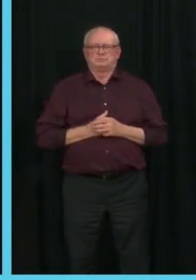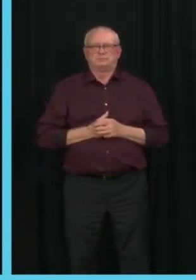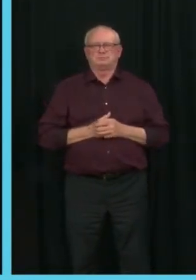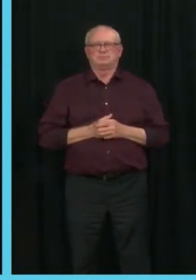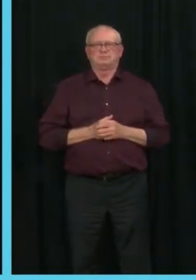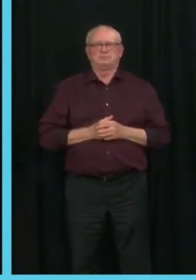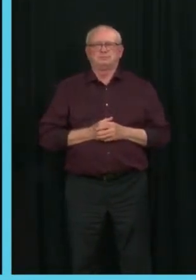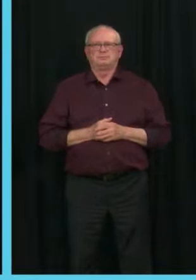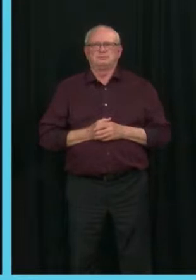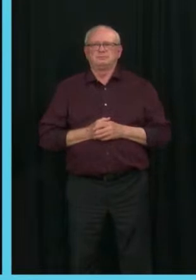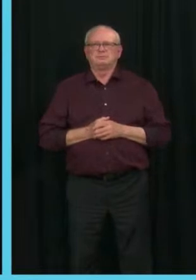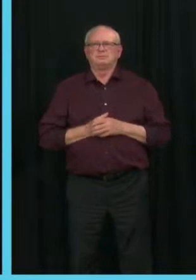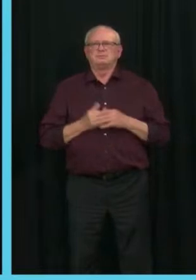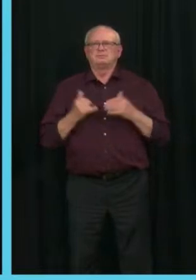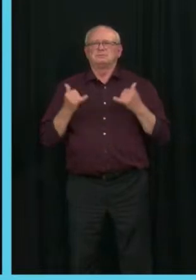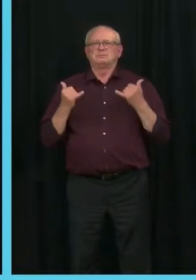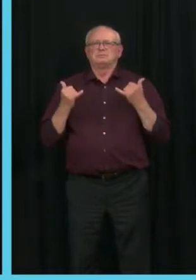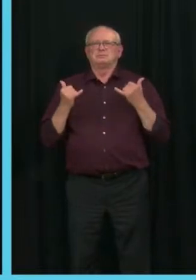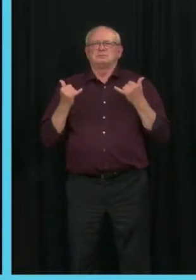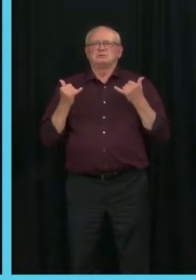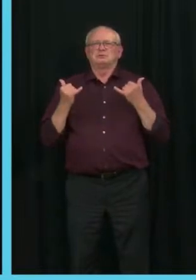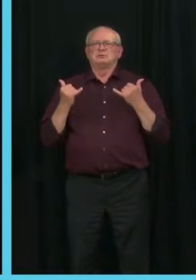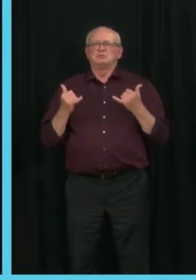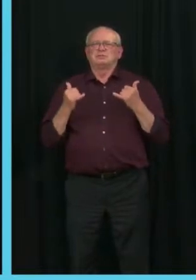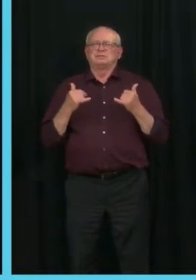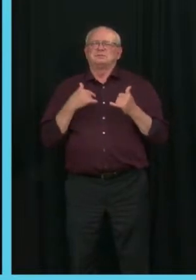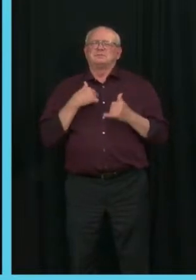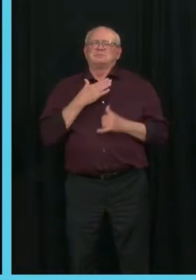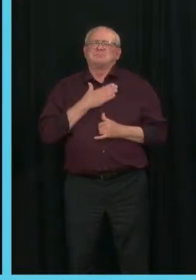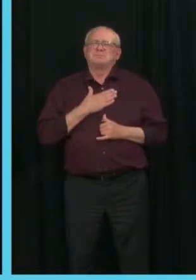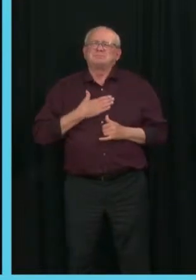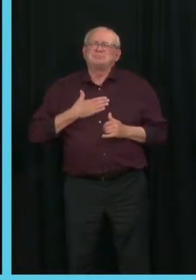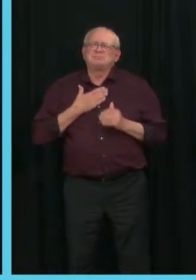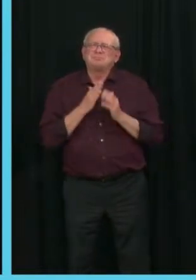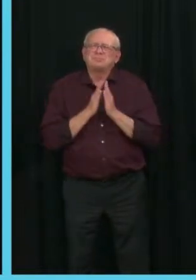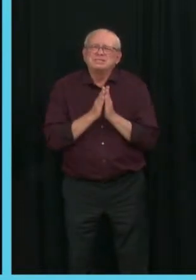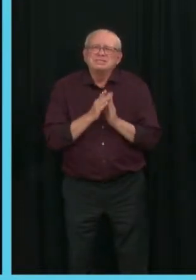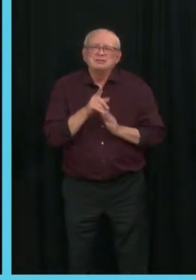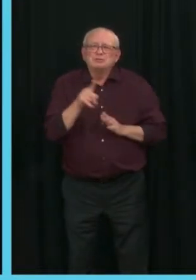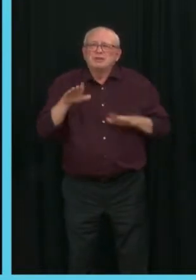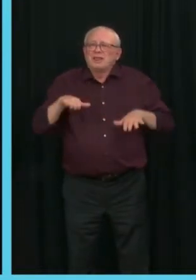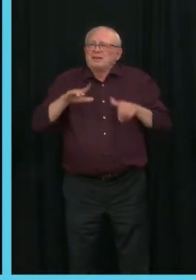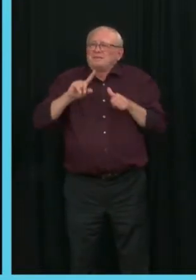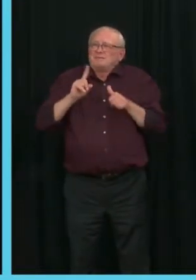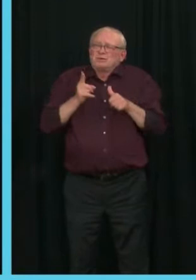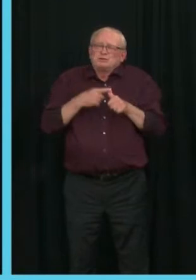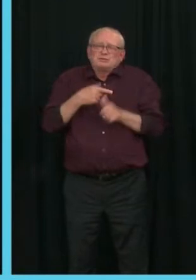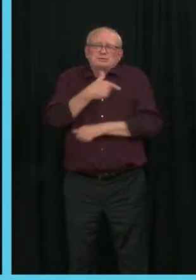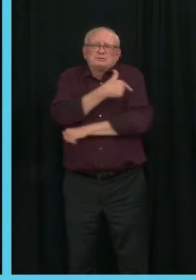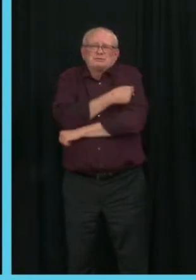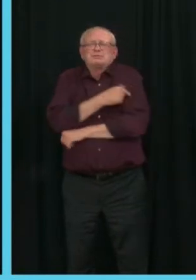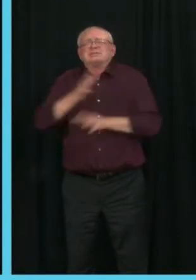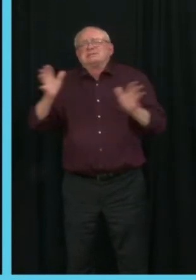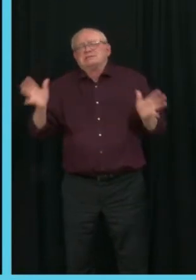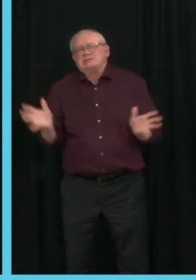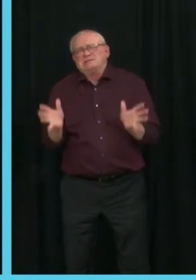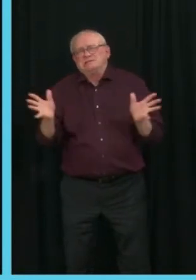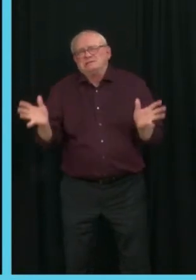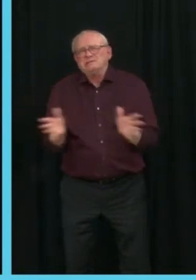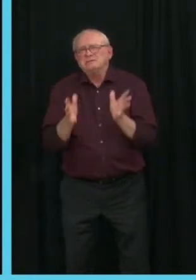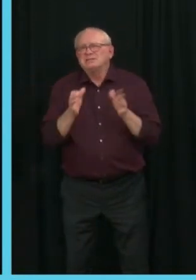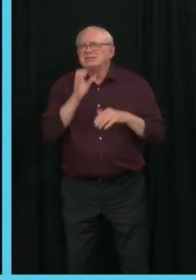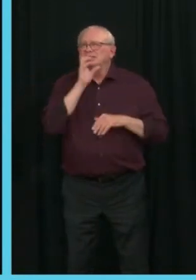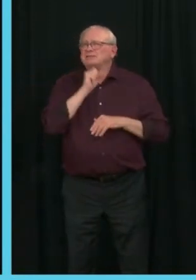plea. If you haven't gotten a first dose yet, please do it now. It doesn't matter what age you are or where you